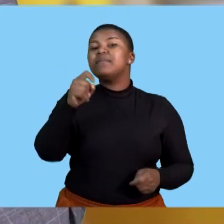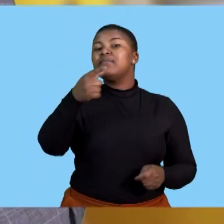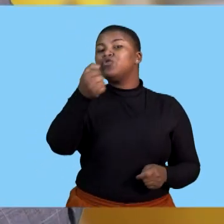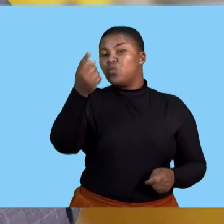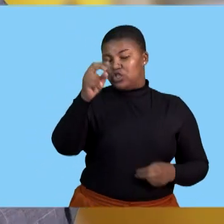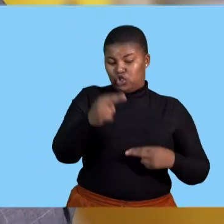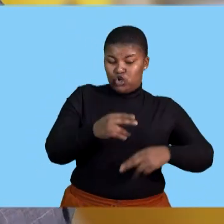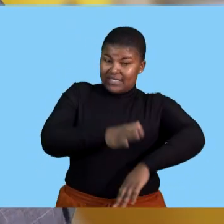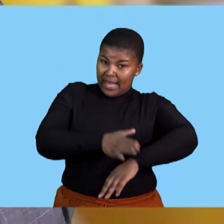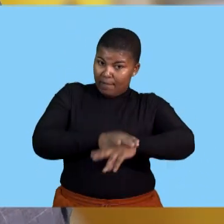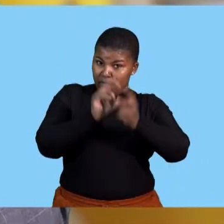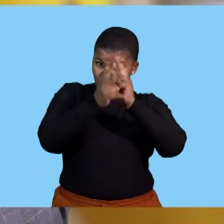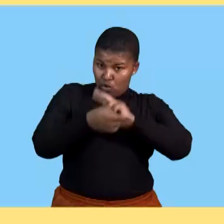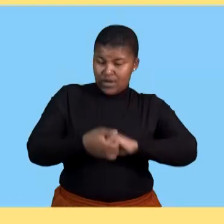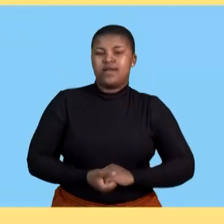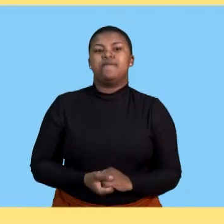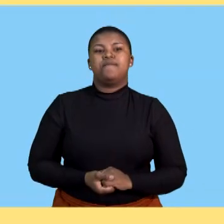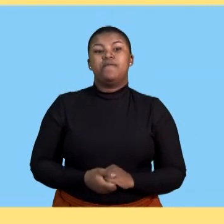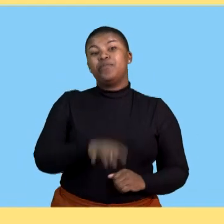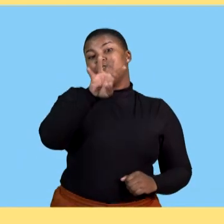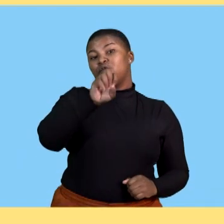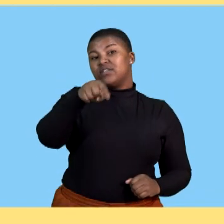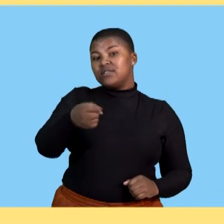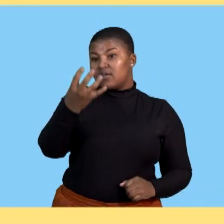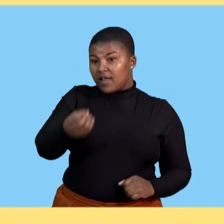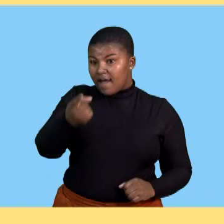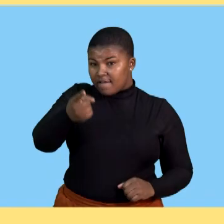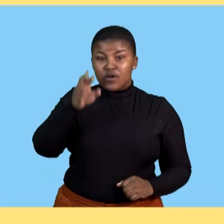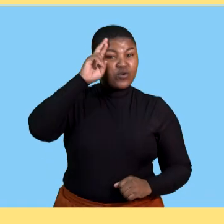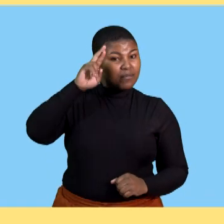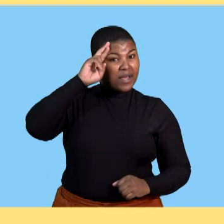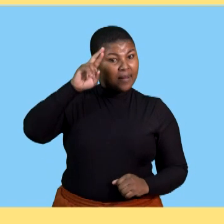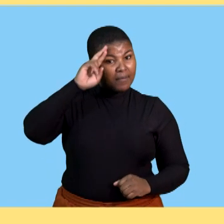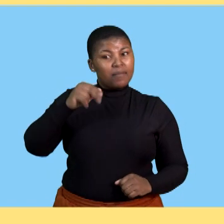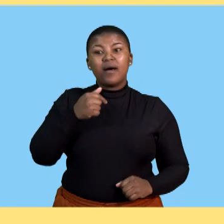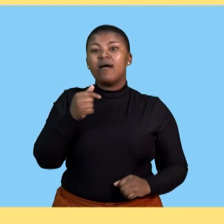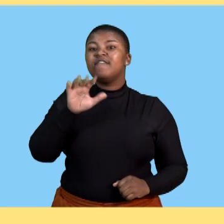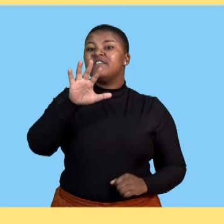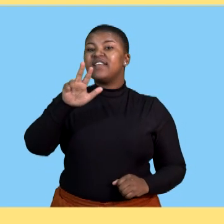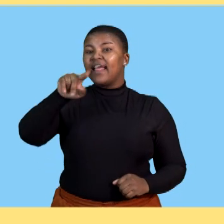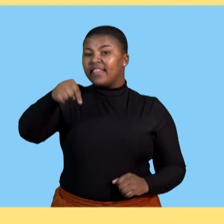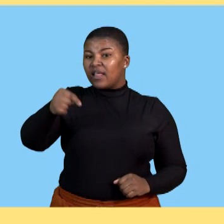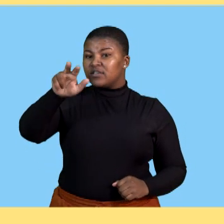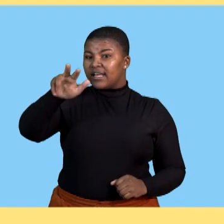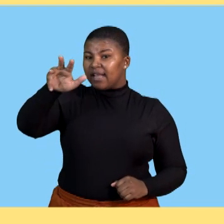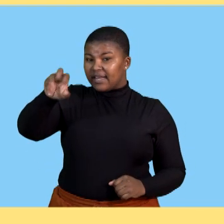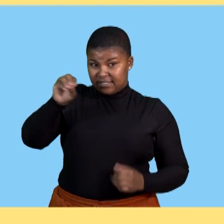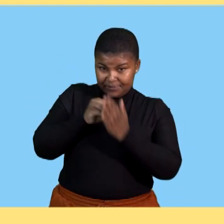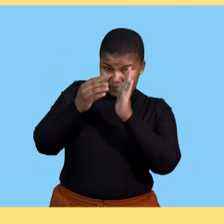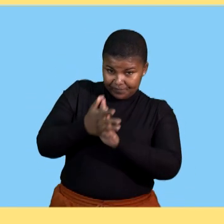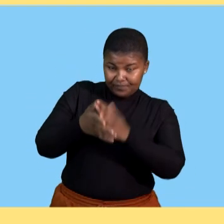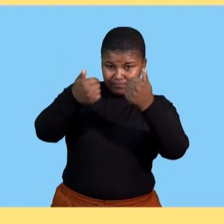short-term loan or current portion of loan. Here's my 40,000. Remember where we got this 58,890 as